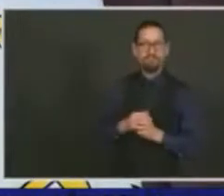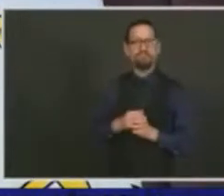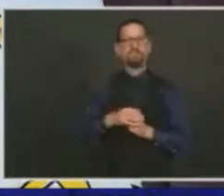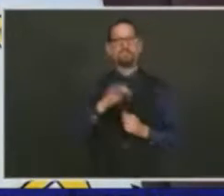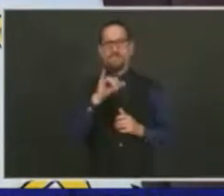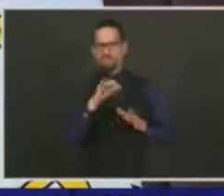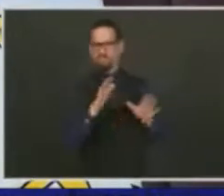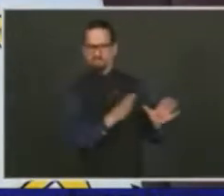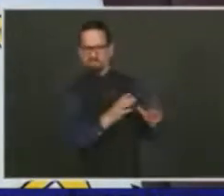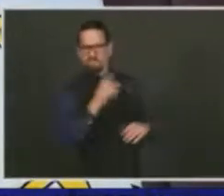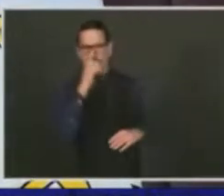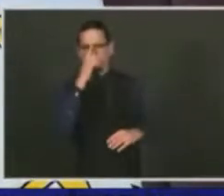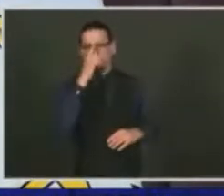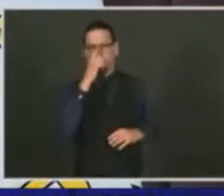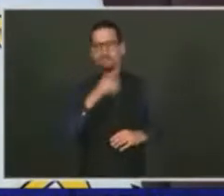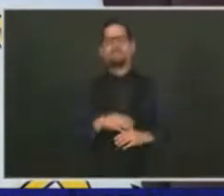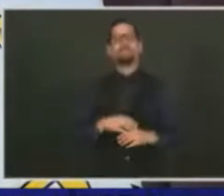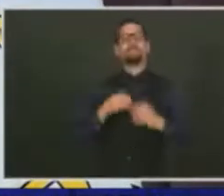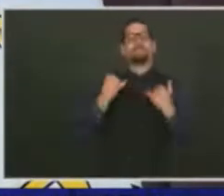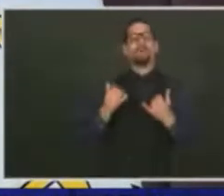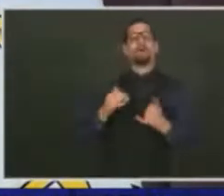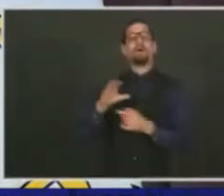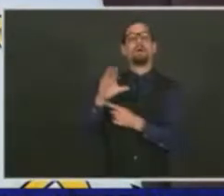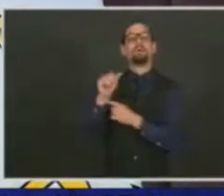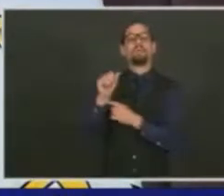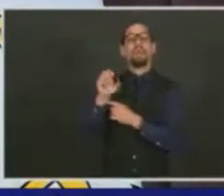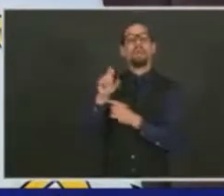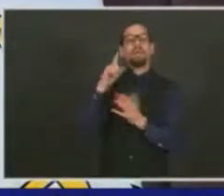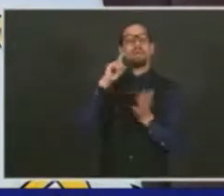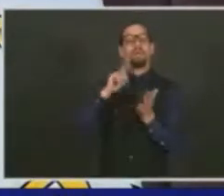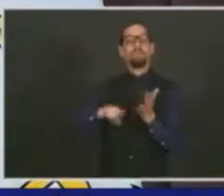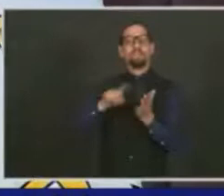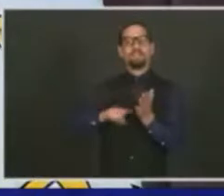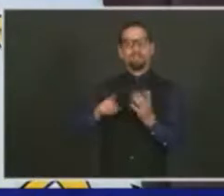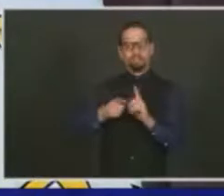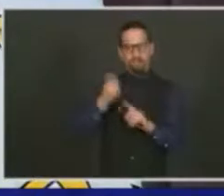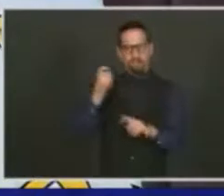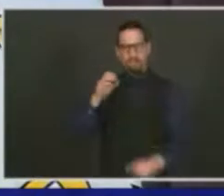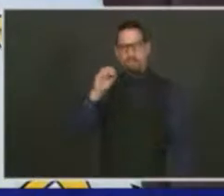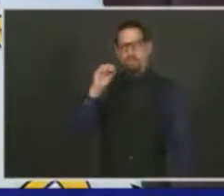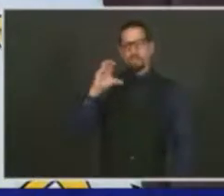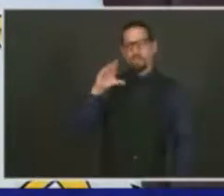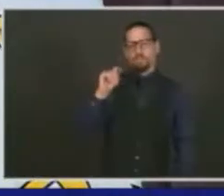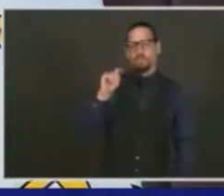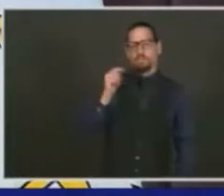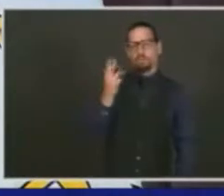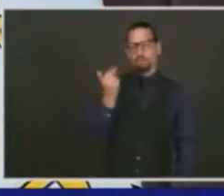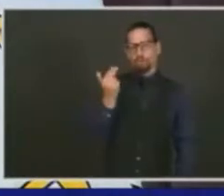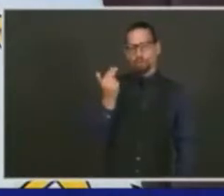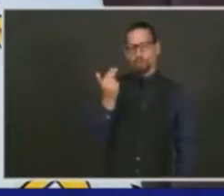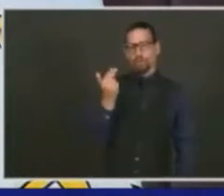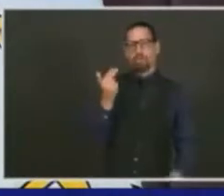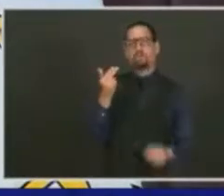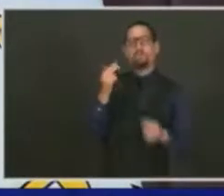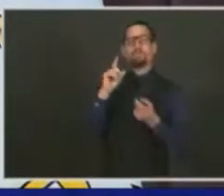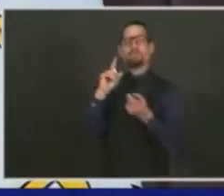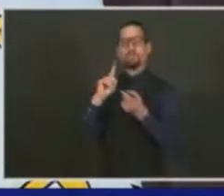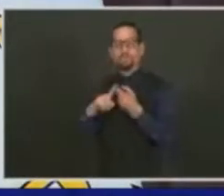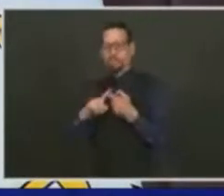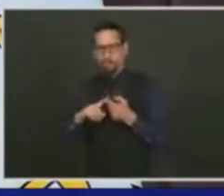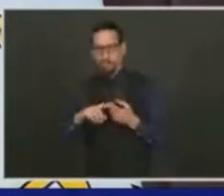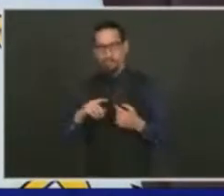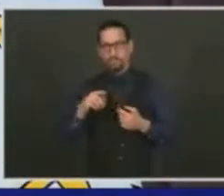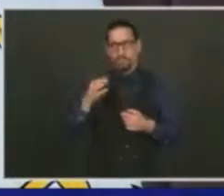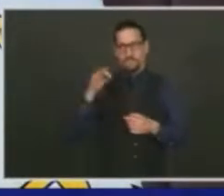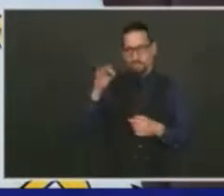of our case investigations data. Between October 13th and 19th, we identified 1,708 new